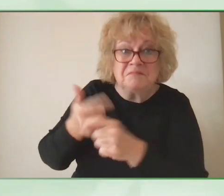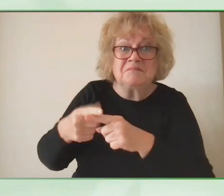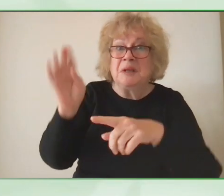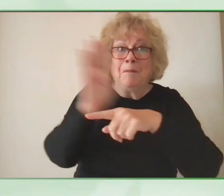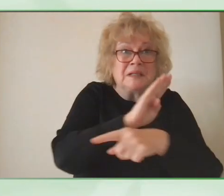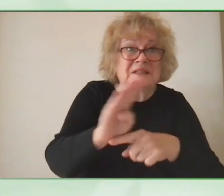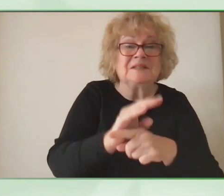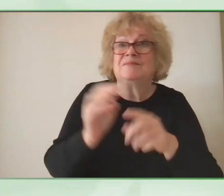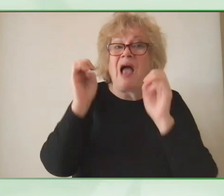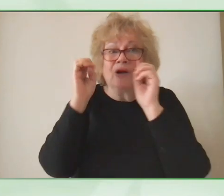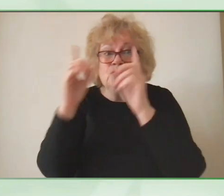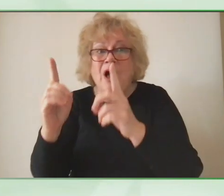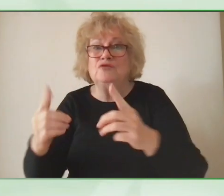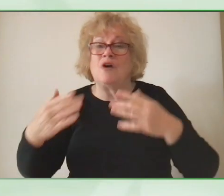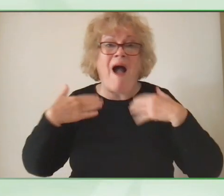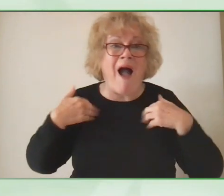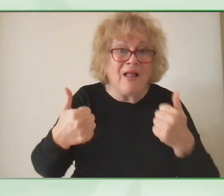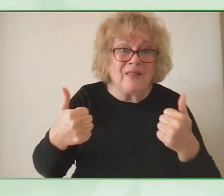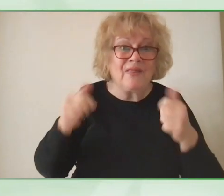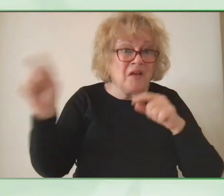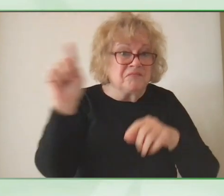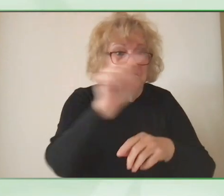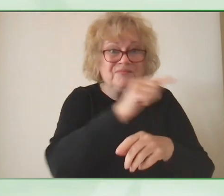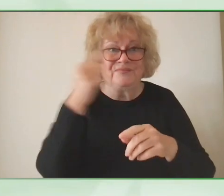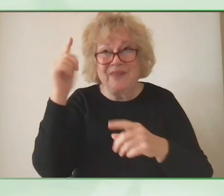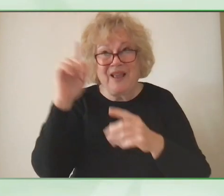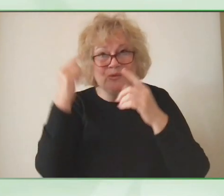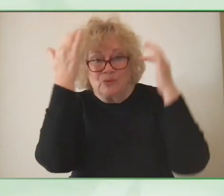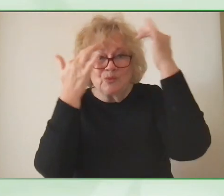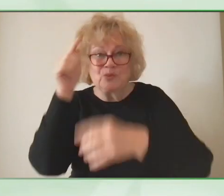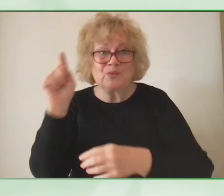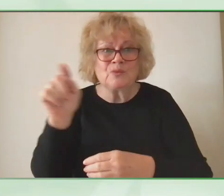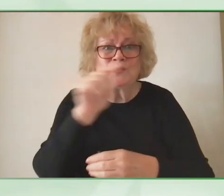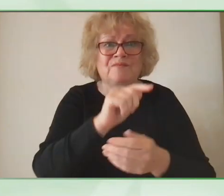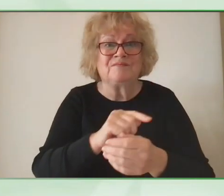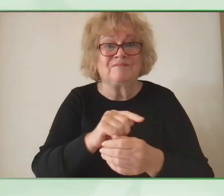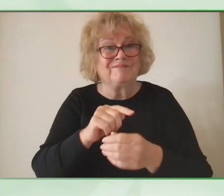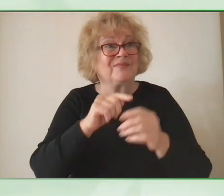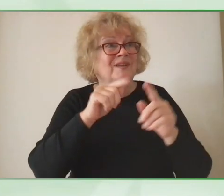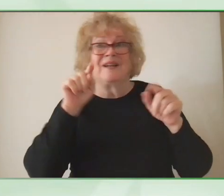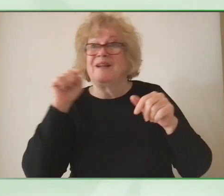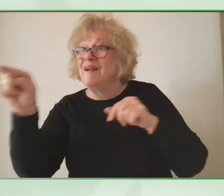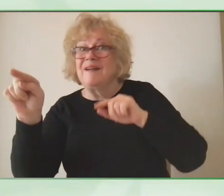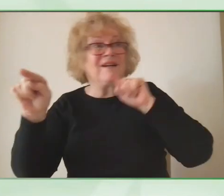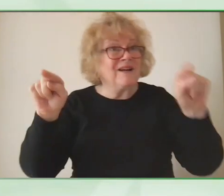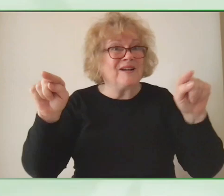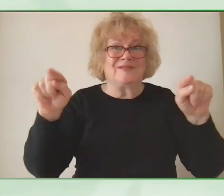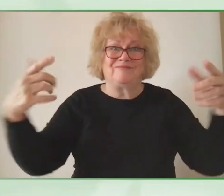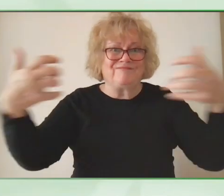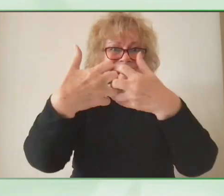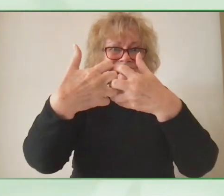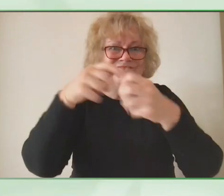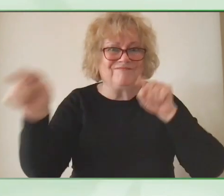market. So how, because of the nature of this, how to sort of understand the incentives